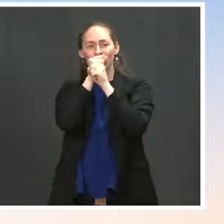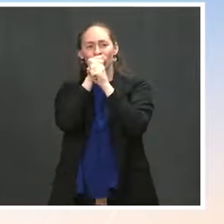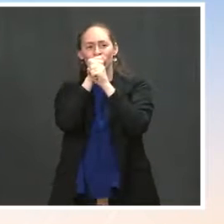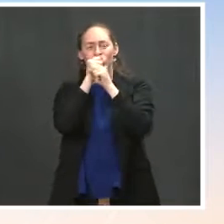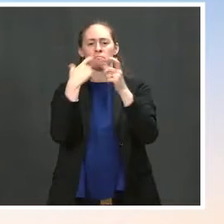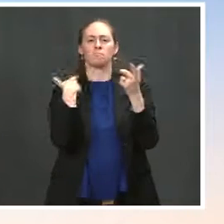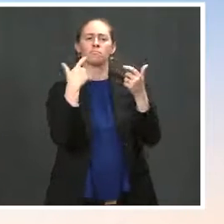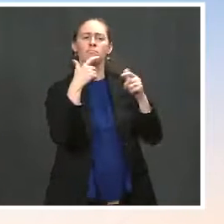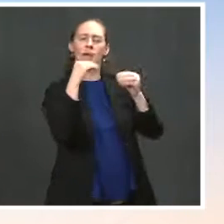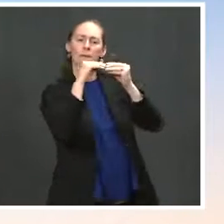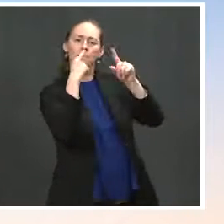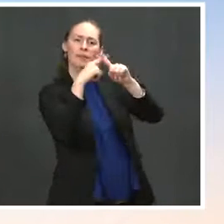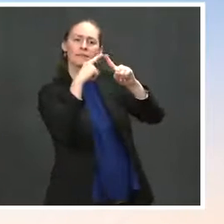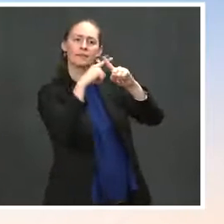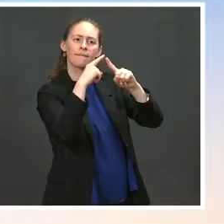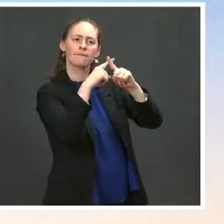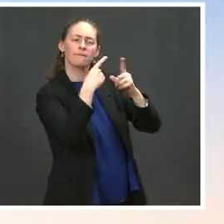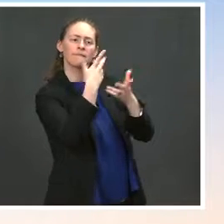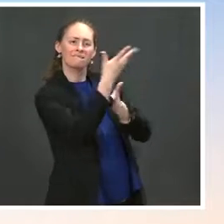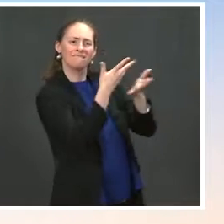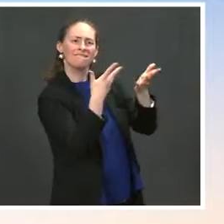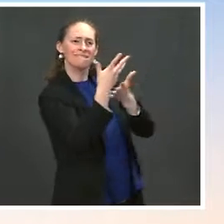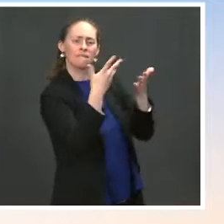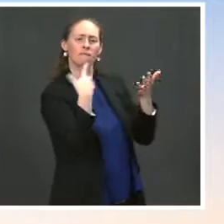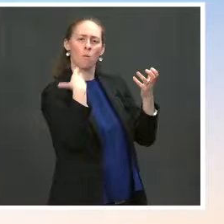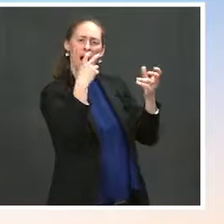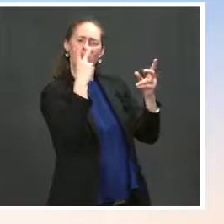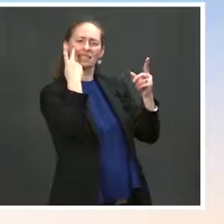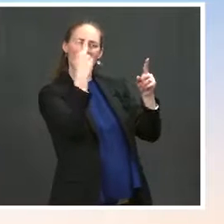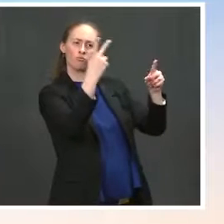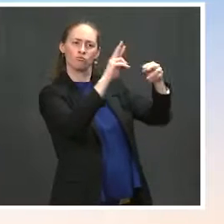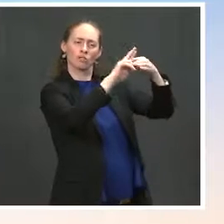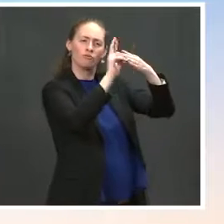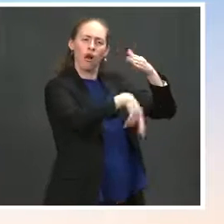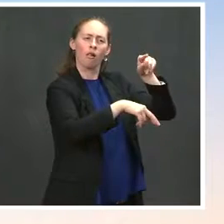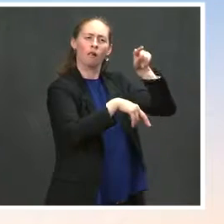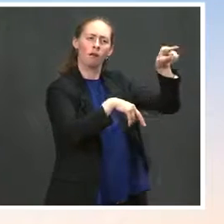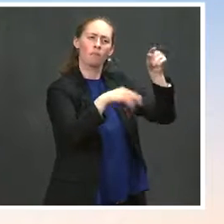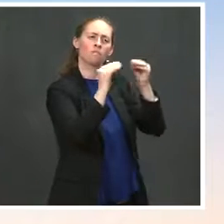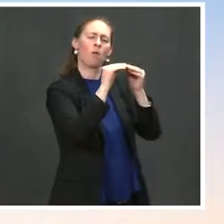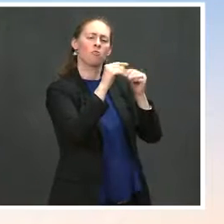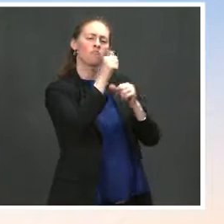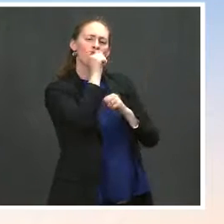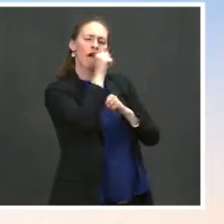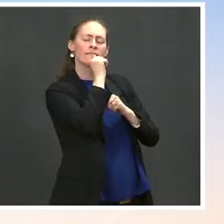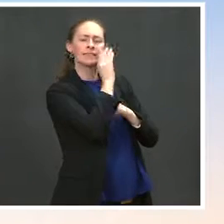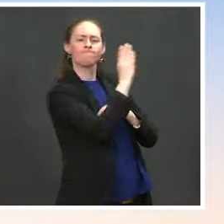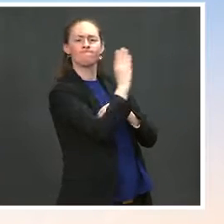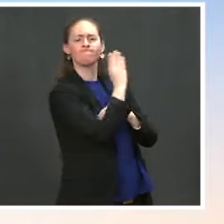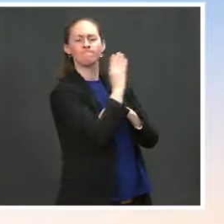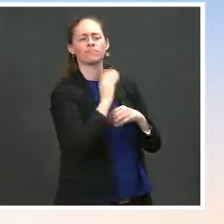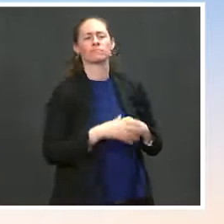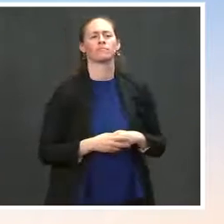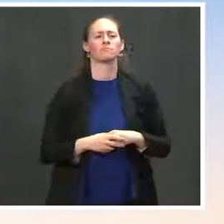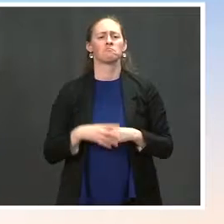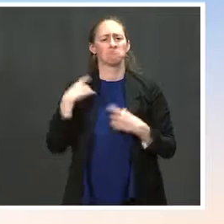to reach our outcome. So we are conducting our strategy through that prism. Is the administration considering any additional sanctions on perhaps the oligarchs